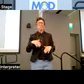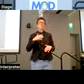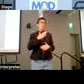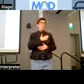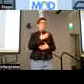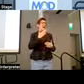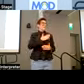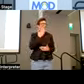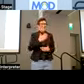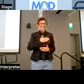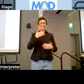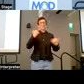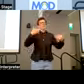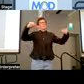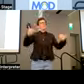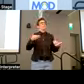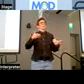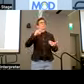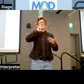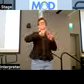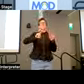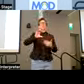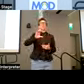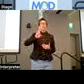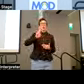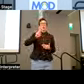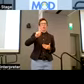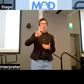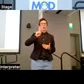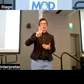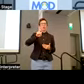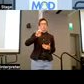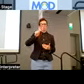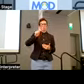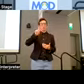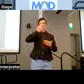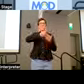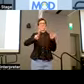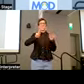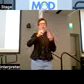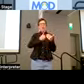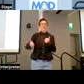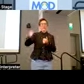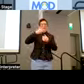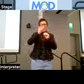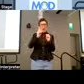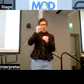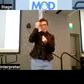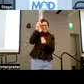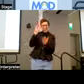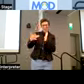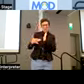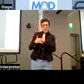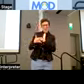pleasure anyway at this time to introduce Secretary Curtis Wood, who's the Secretary of the Executive Office of Information